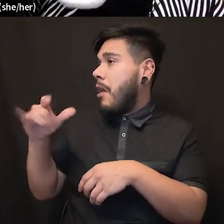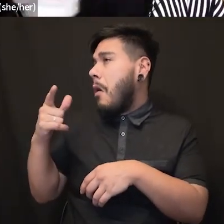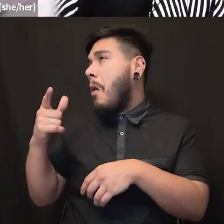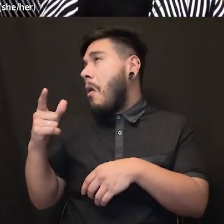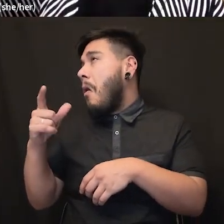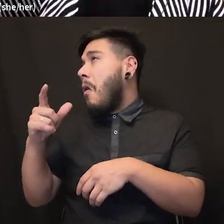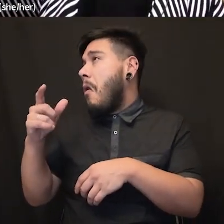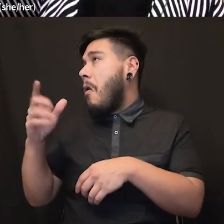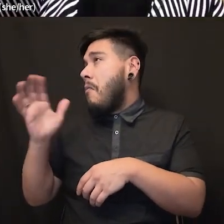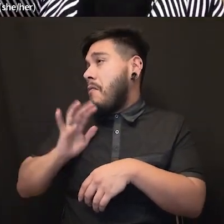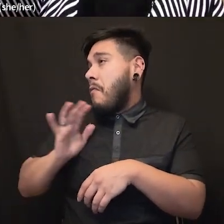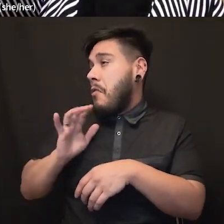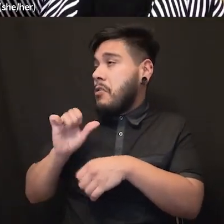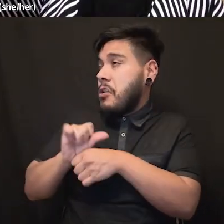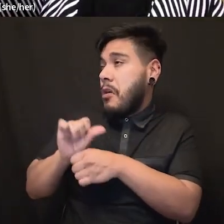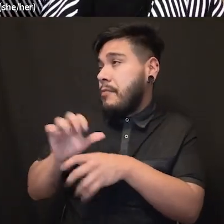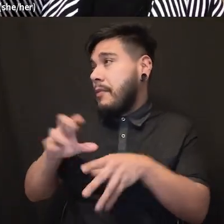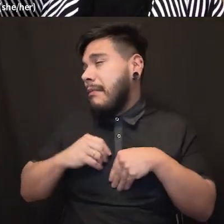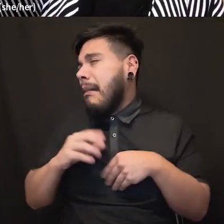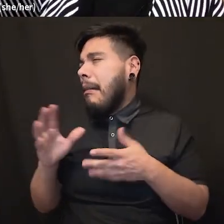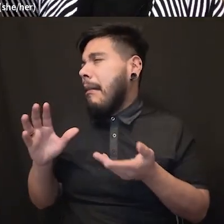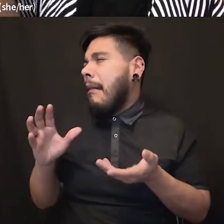have done that?